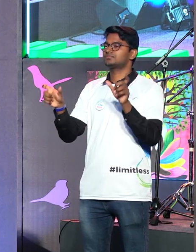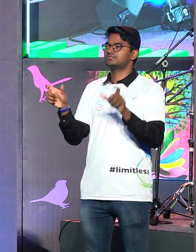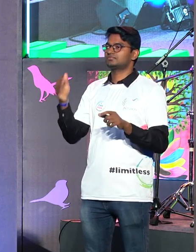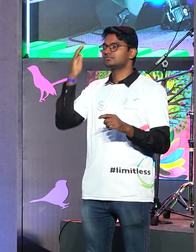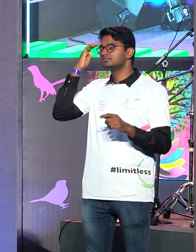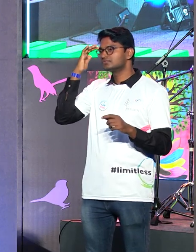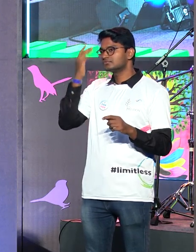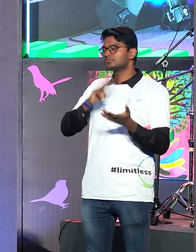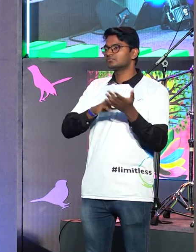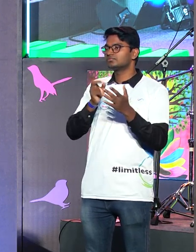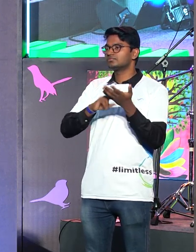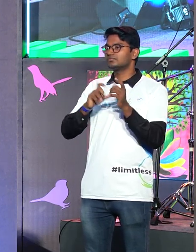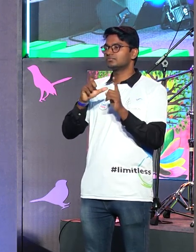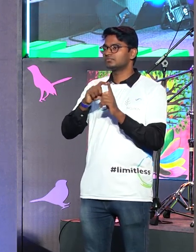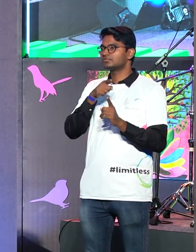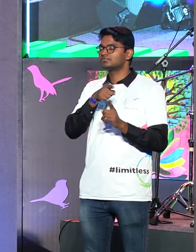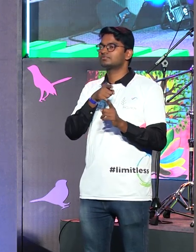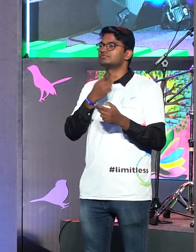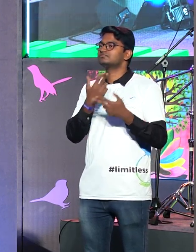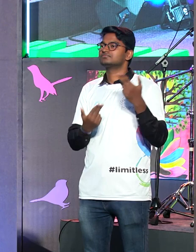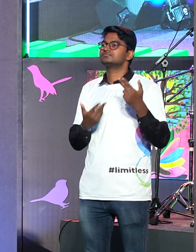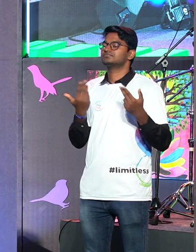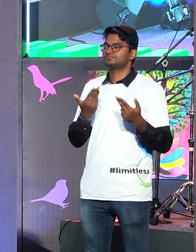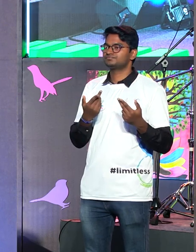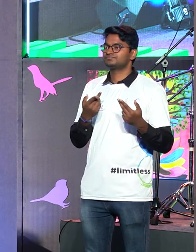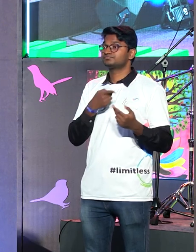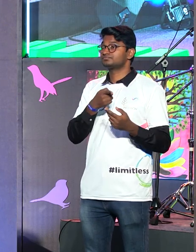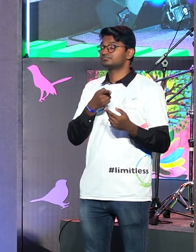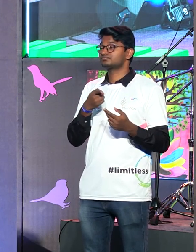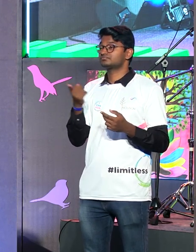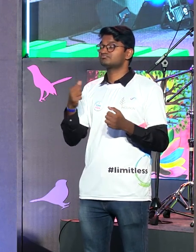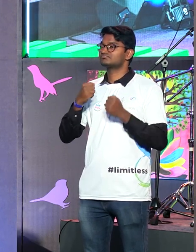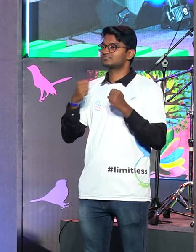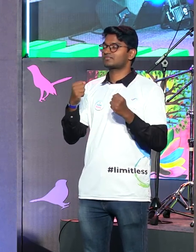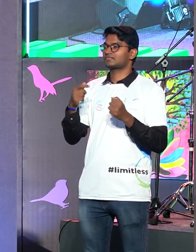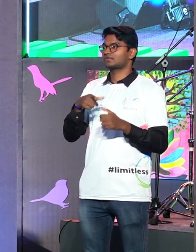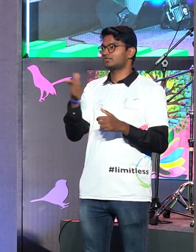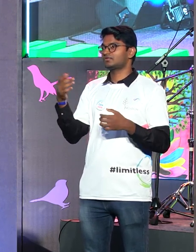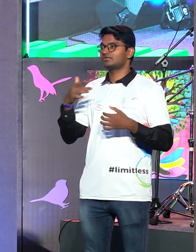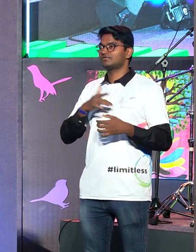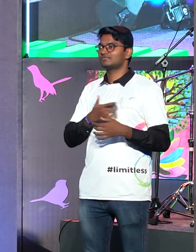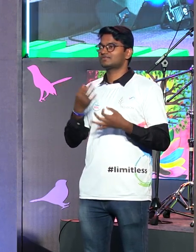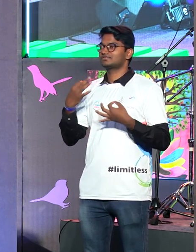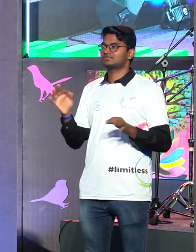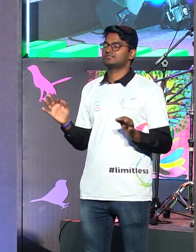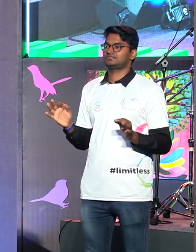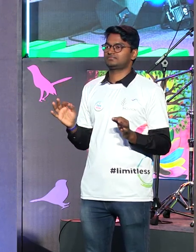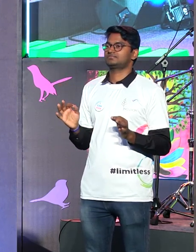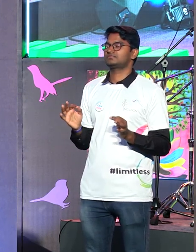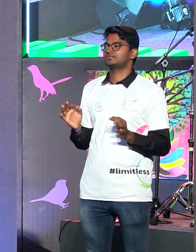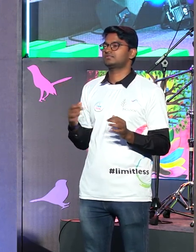be more honest, that will to be more courageous, that will to be more free-spirited, that I believe all of us have, but